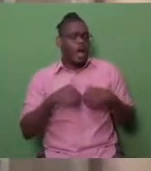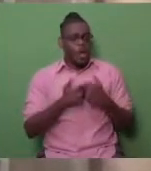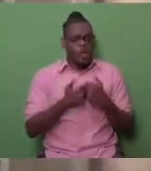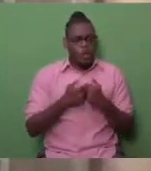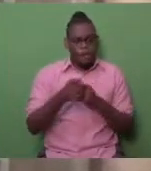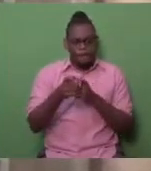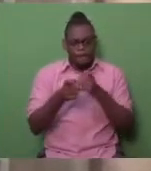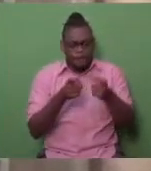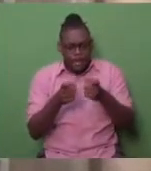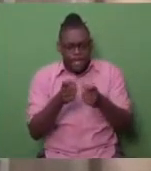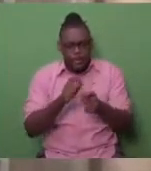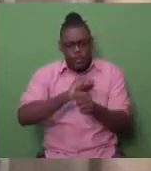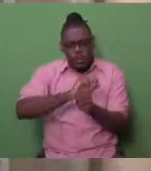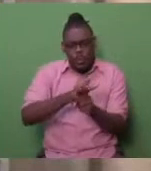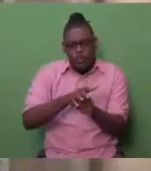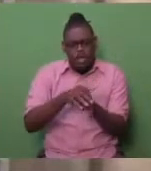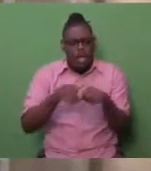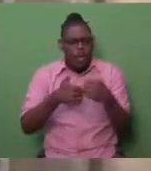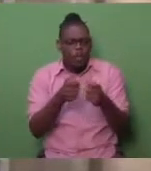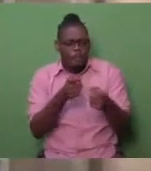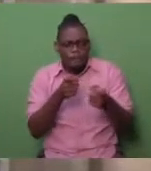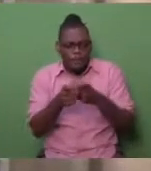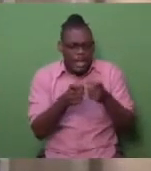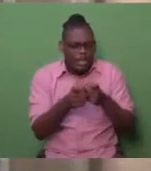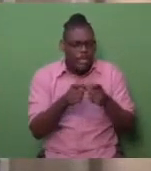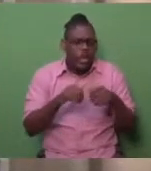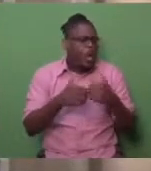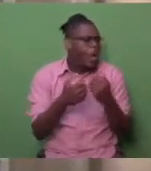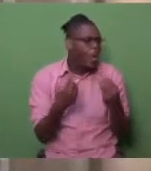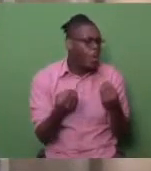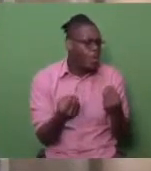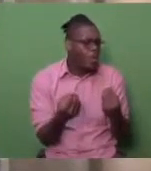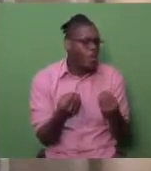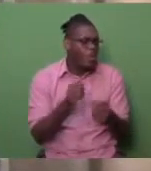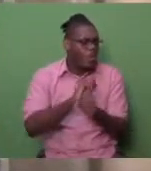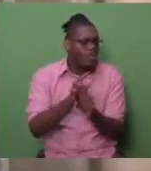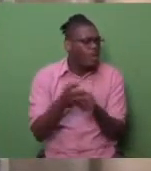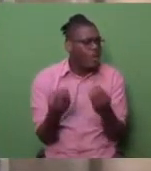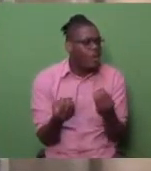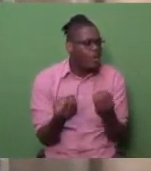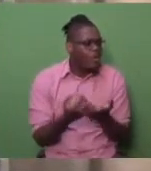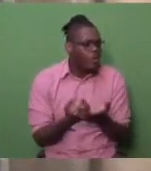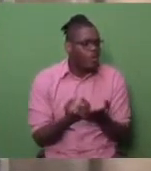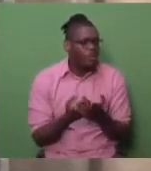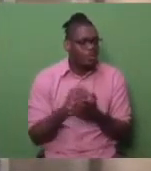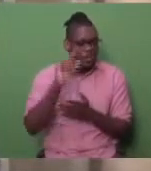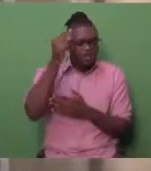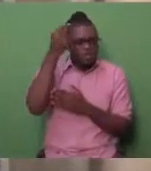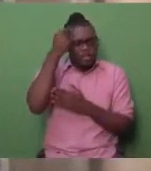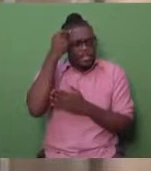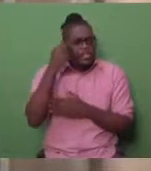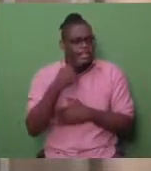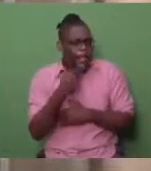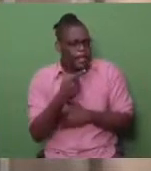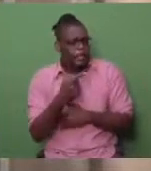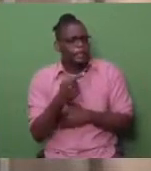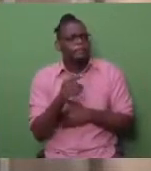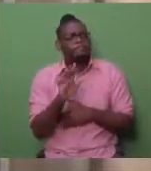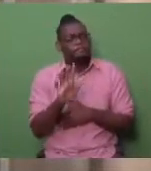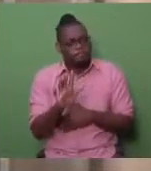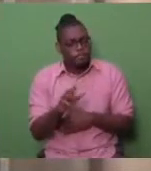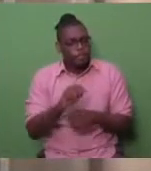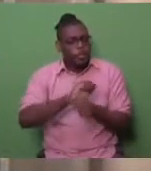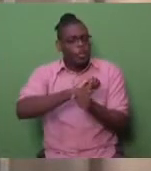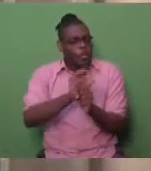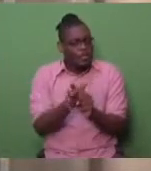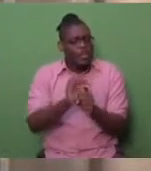disastrous and continues so to be. The government came to use COVID to cover up their own failures. They even made a